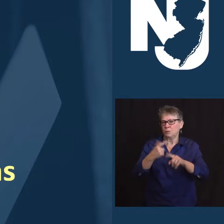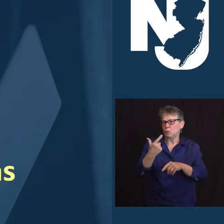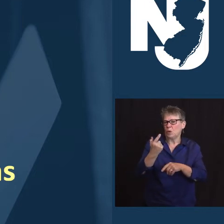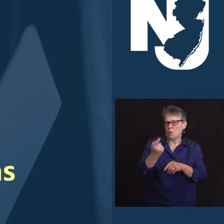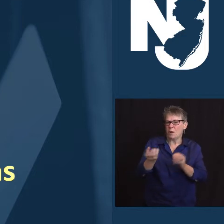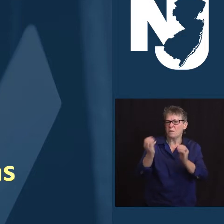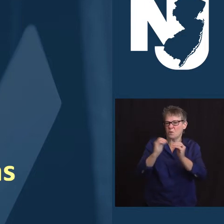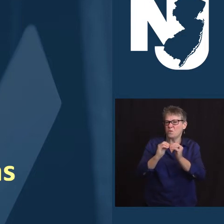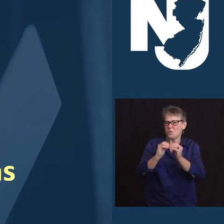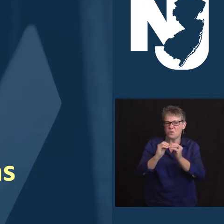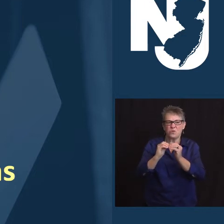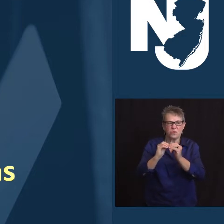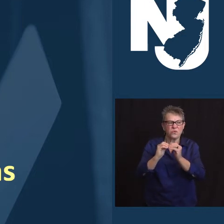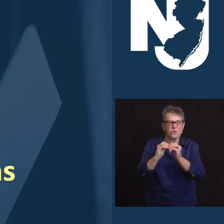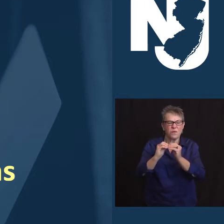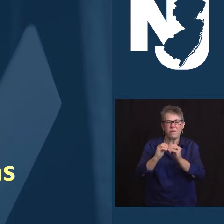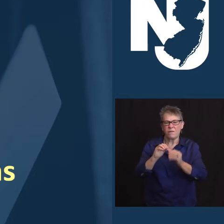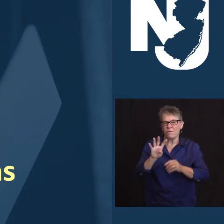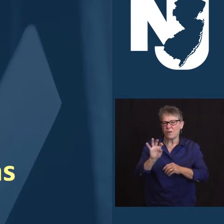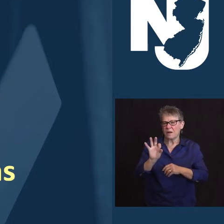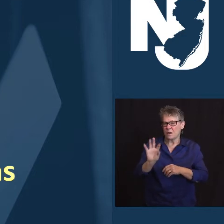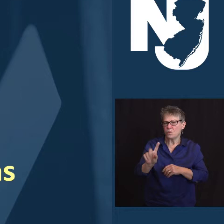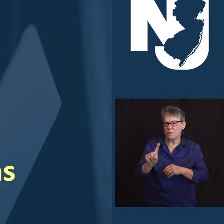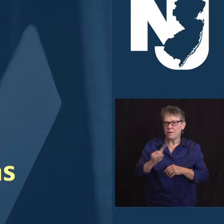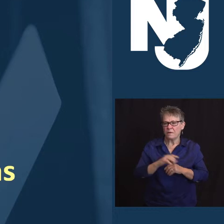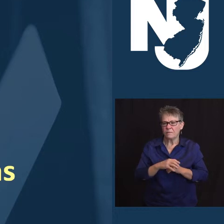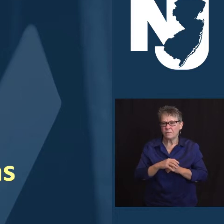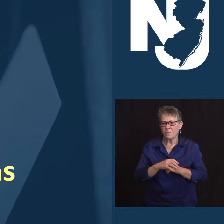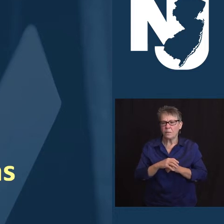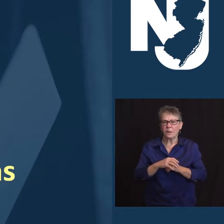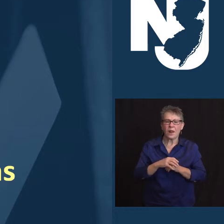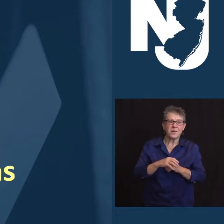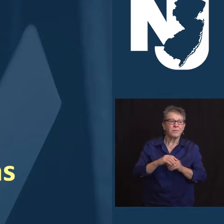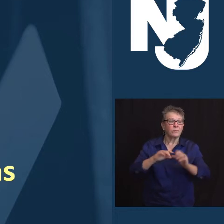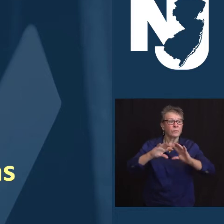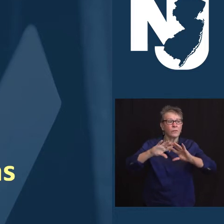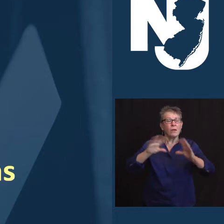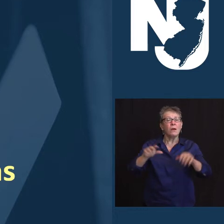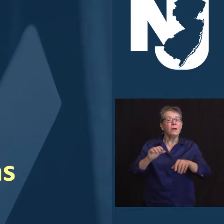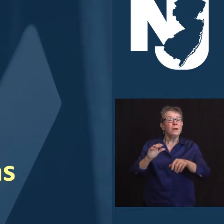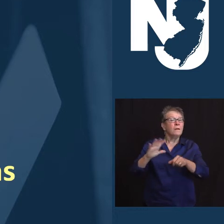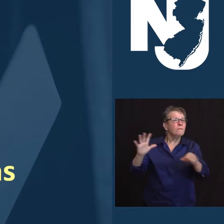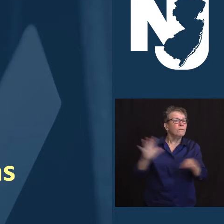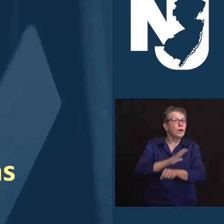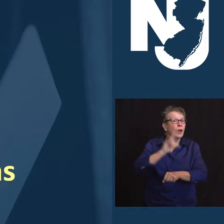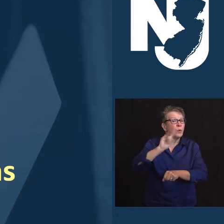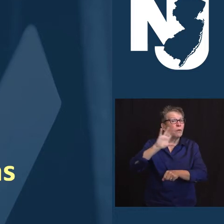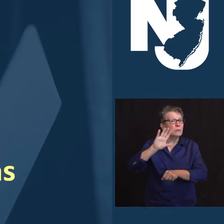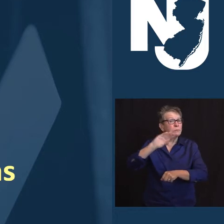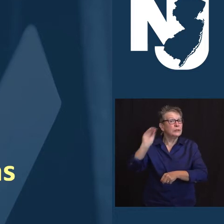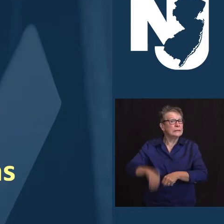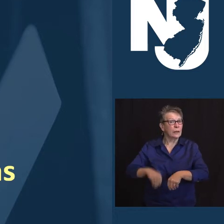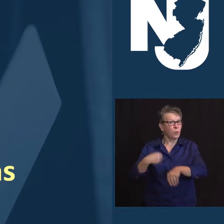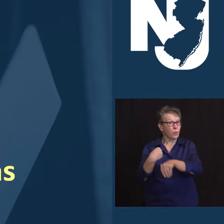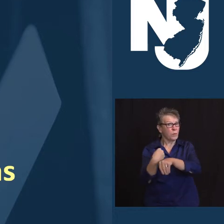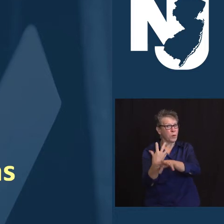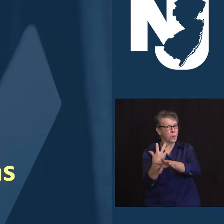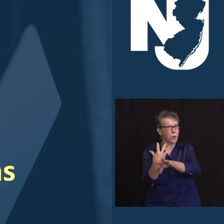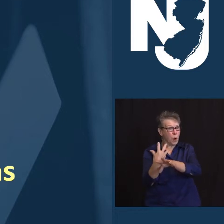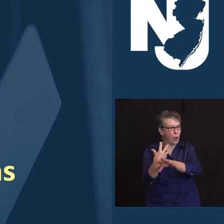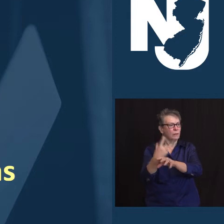districts. The number remaining all remote is now at 190. That's down 23 from last week,